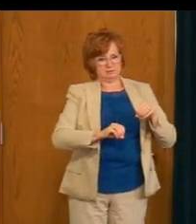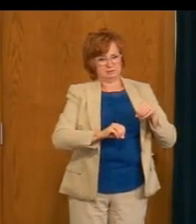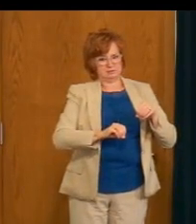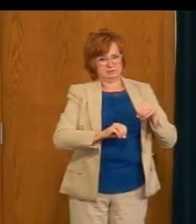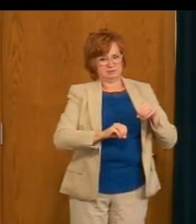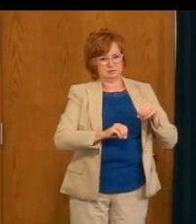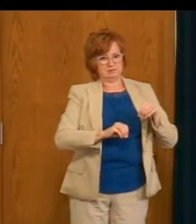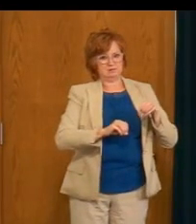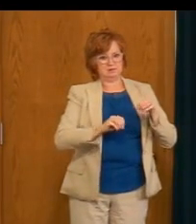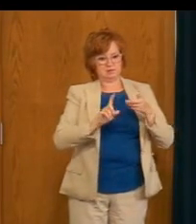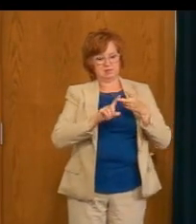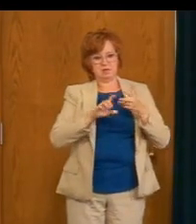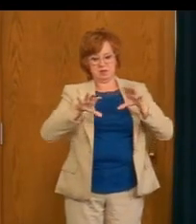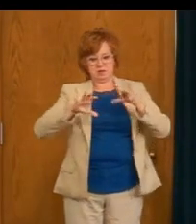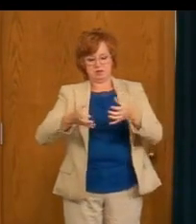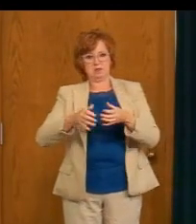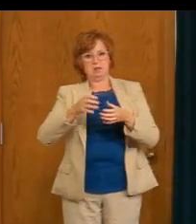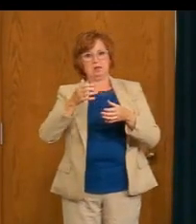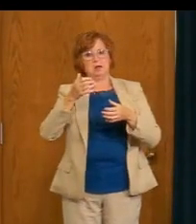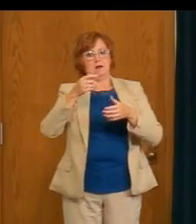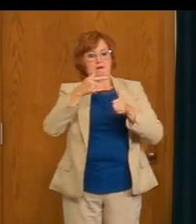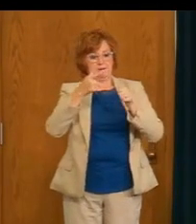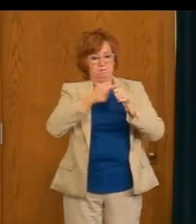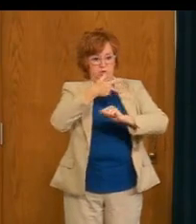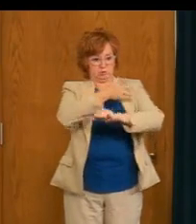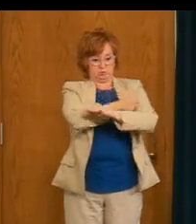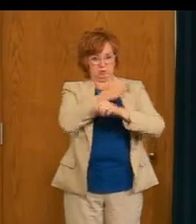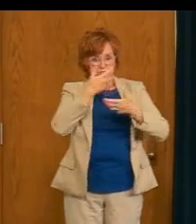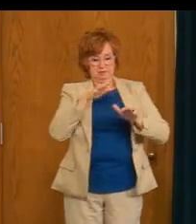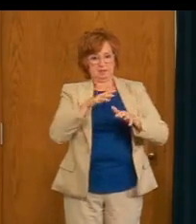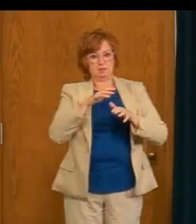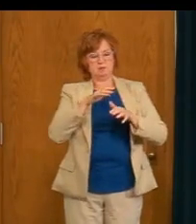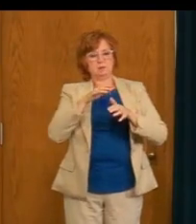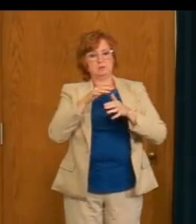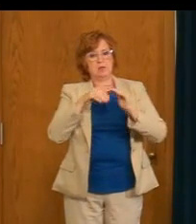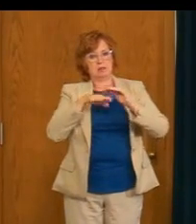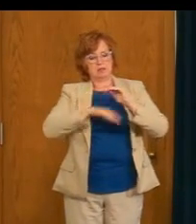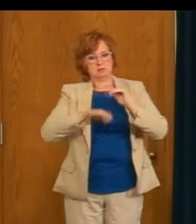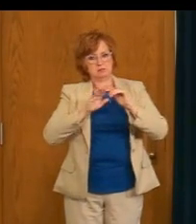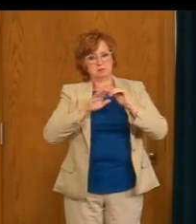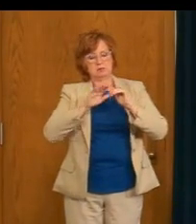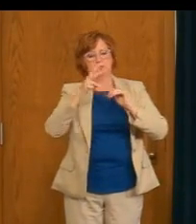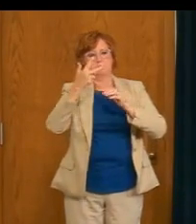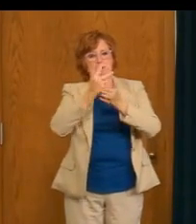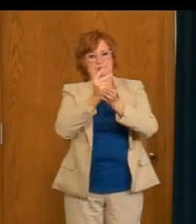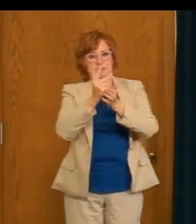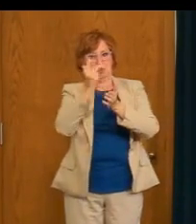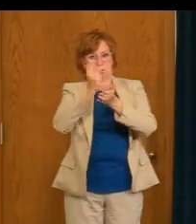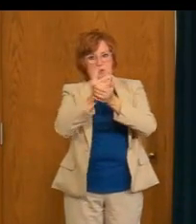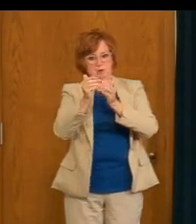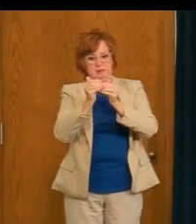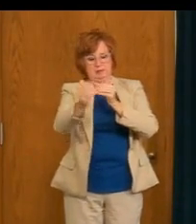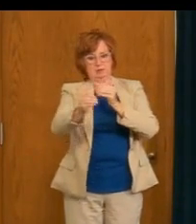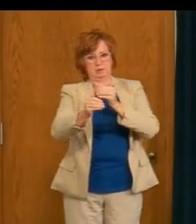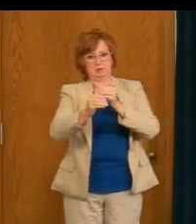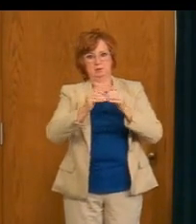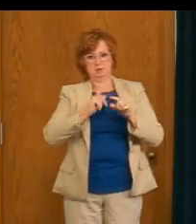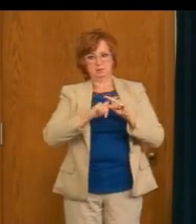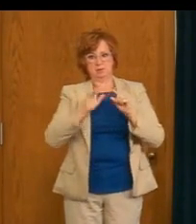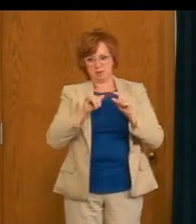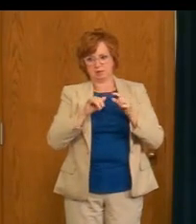17% were, after 3 weeks of their first dose, and only 1.8% in people 2 weeks after the second dose. So